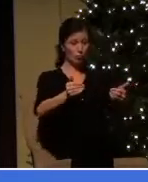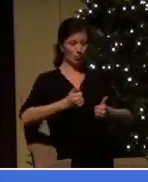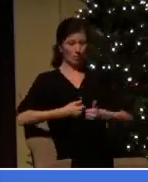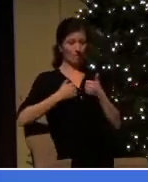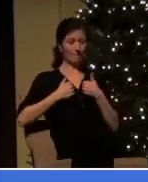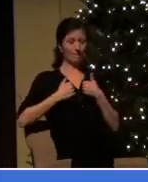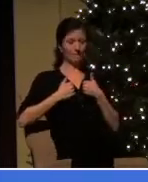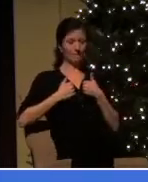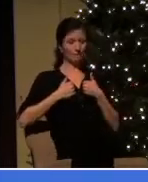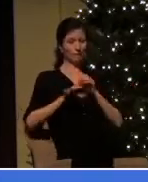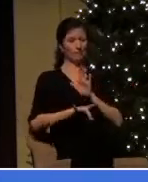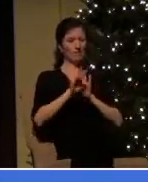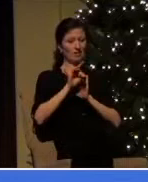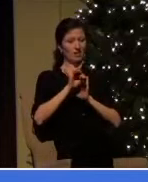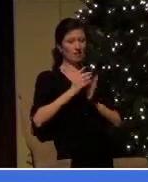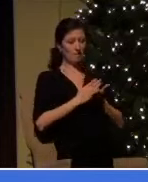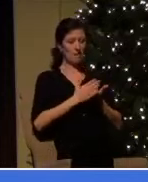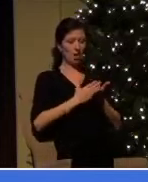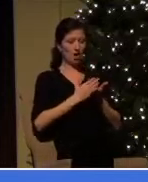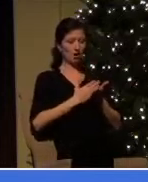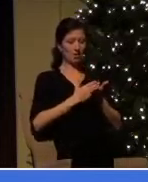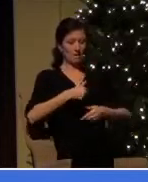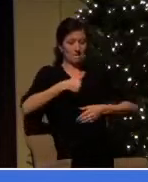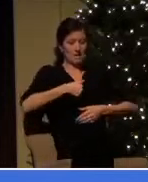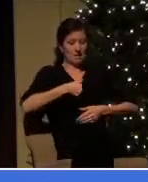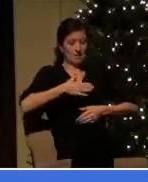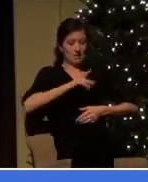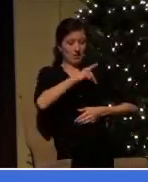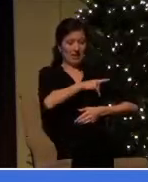quickly there are parts of you that are not acceptable.